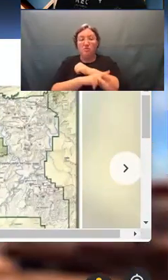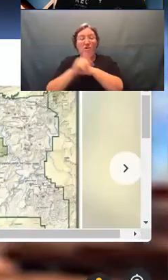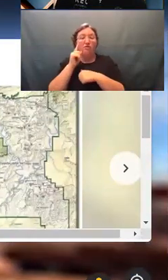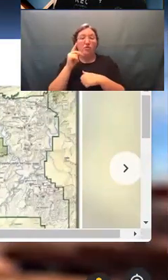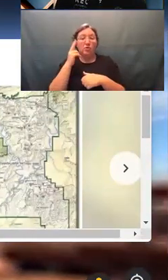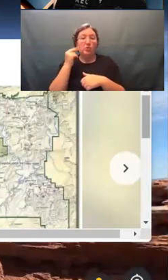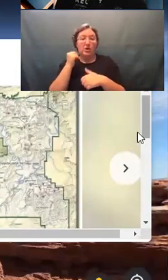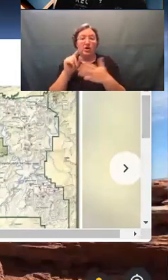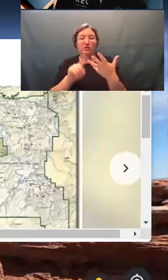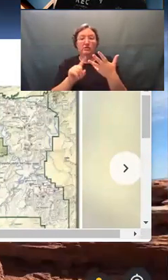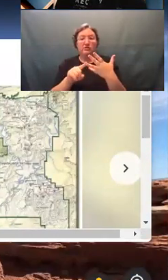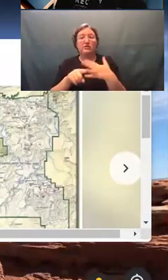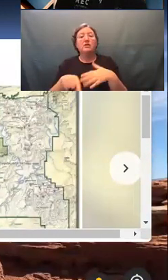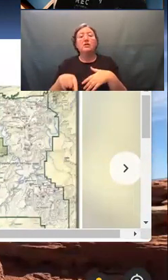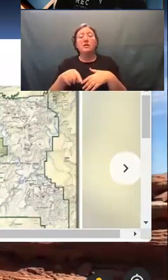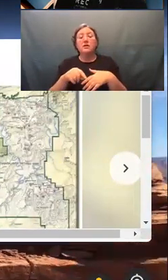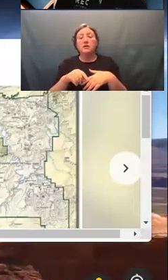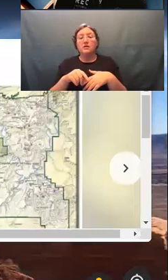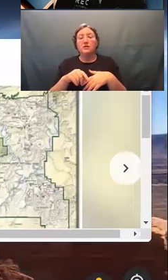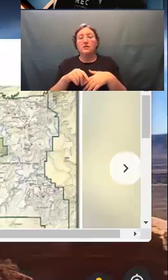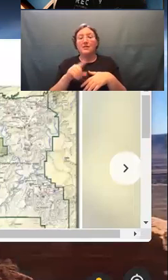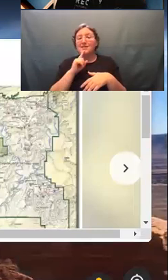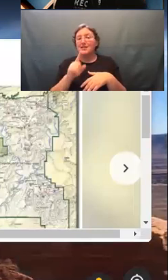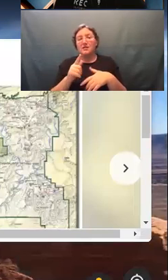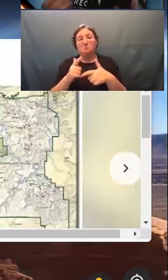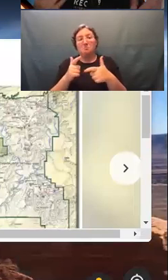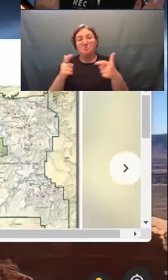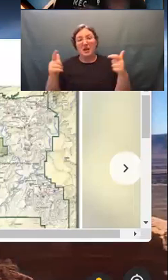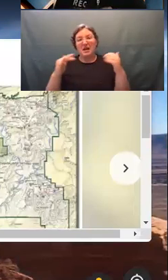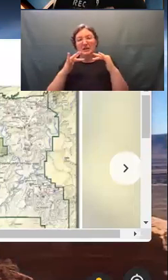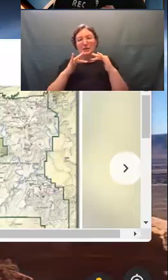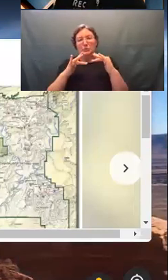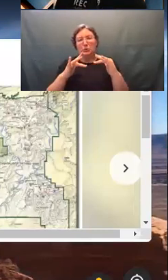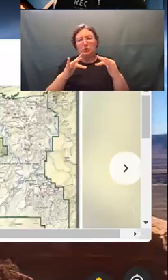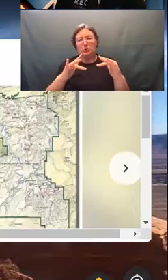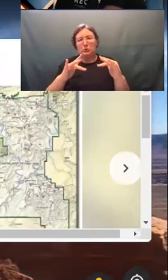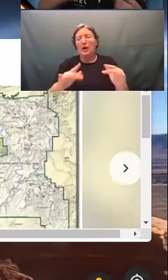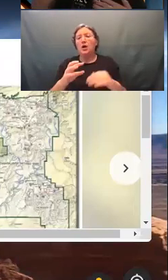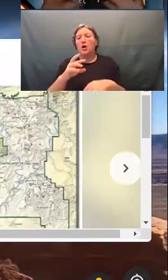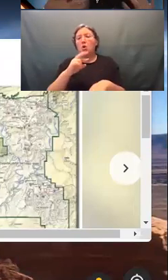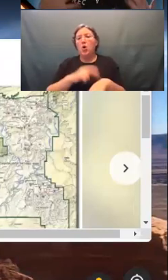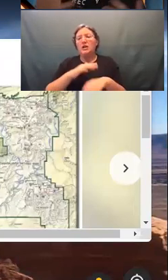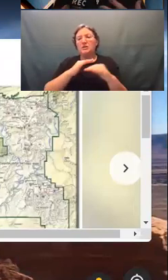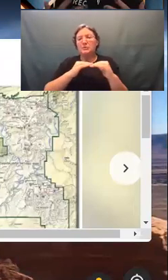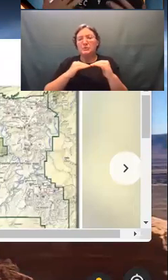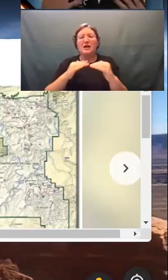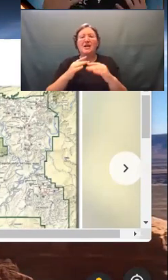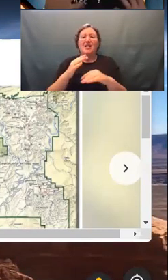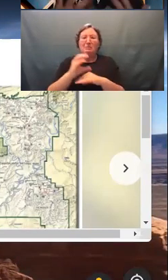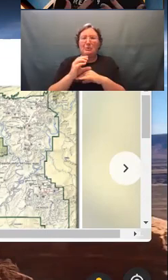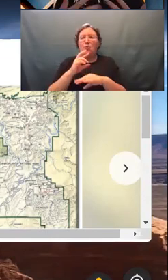named because, as you can see here, it is just this vast expanse of rocky wilderness, layers upon layers